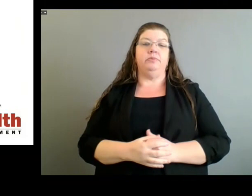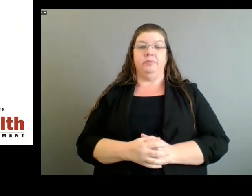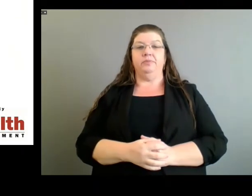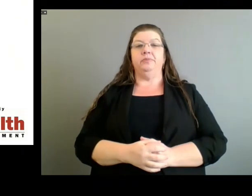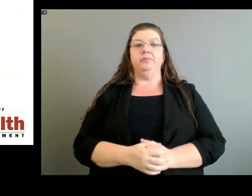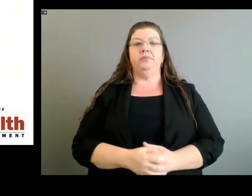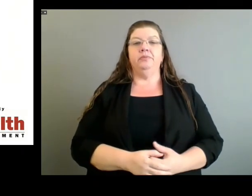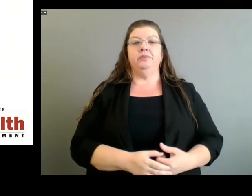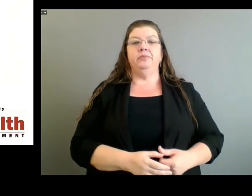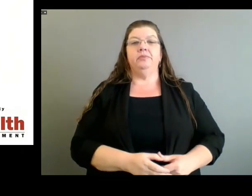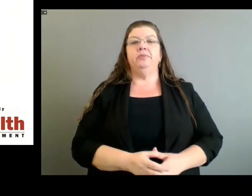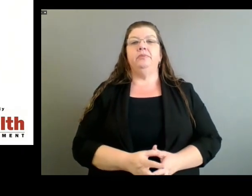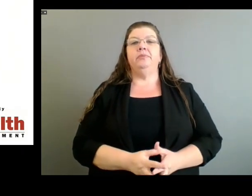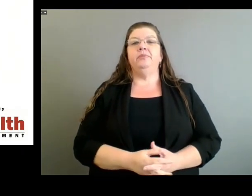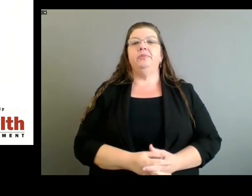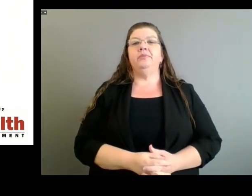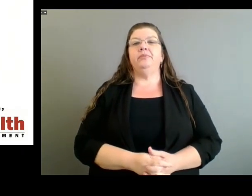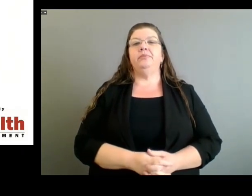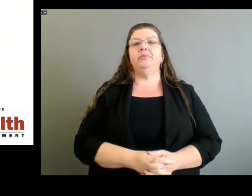Next.